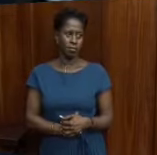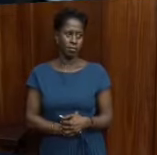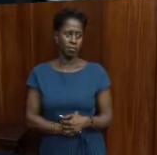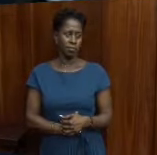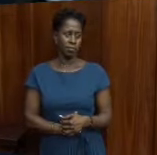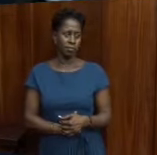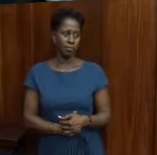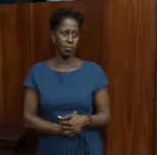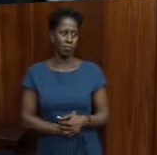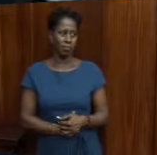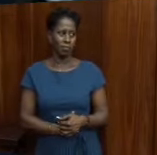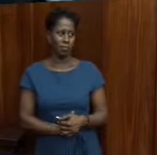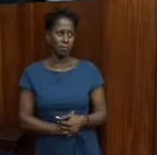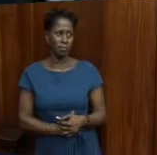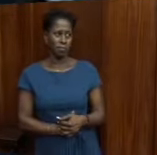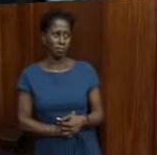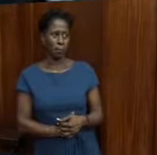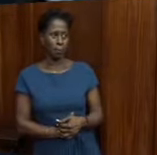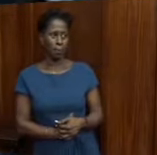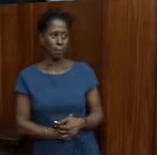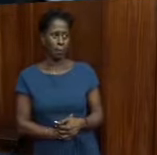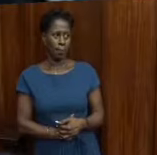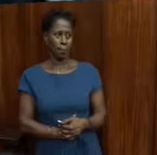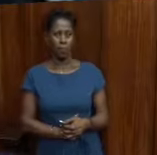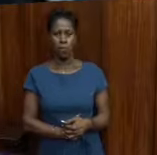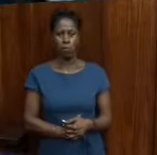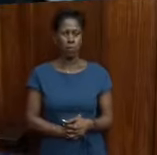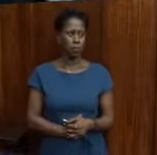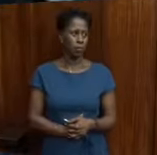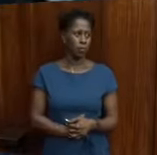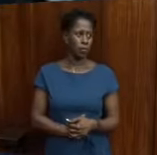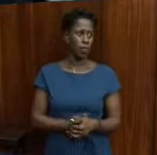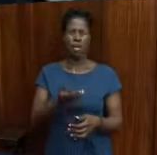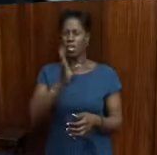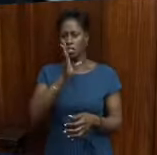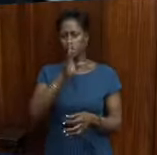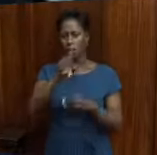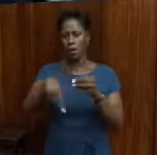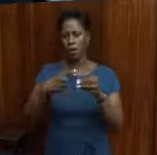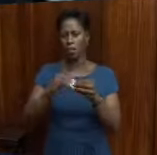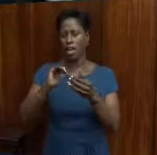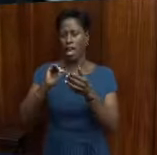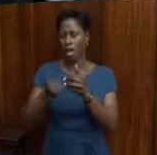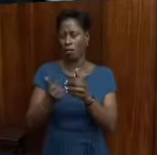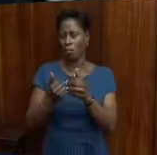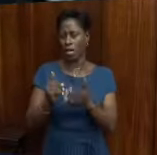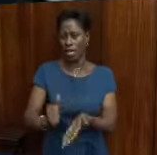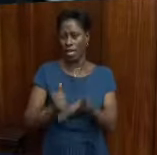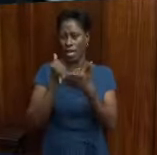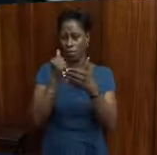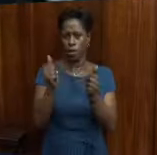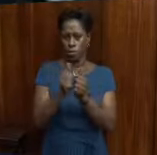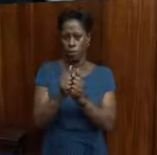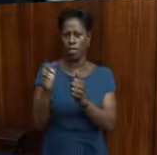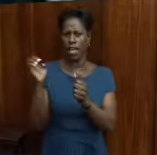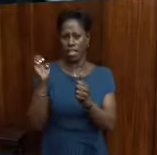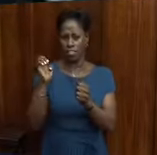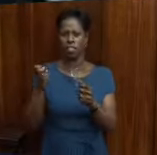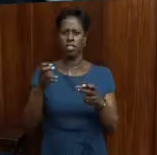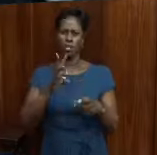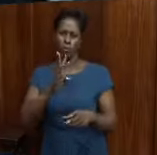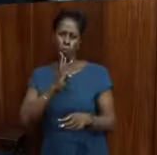contribution, which seeks to reduce greenhouse gas emissions by 7% in the energy sector. Strengthening the water